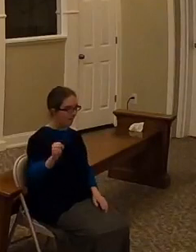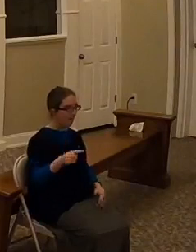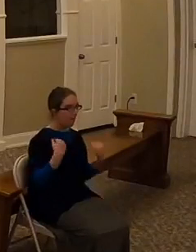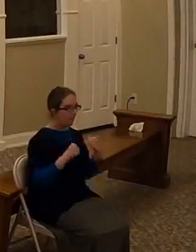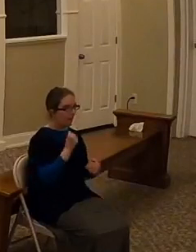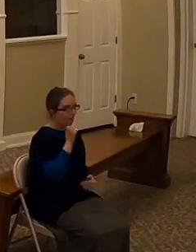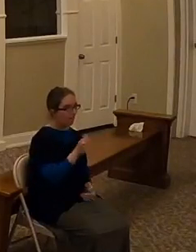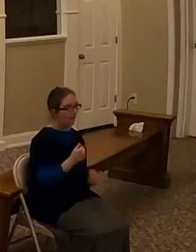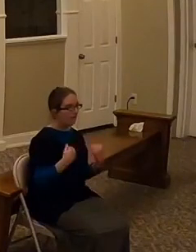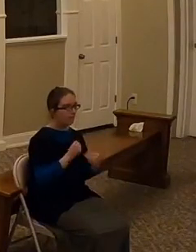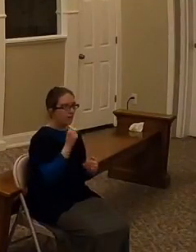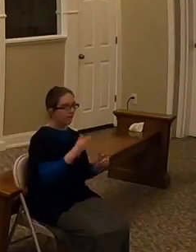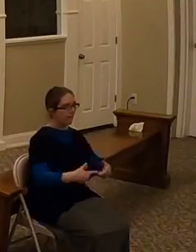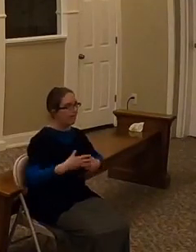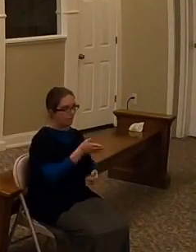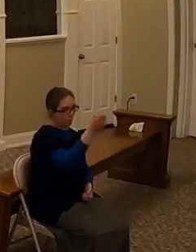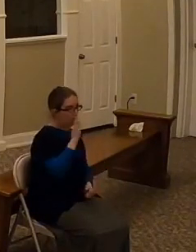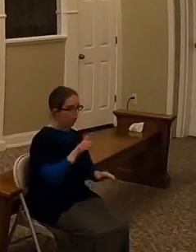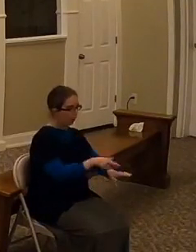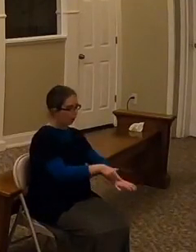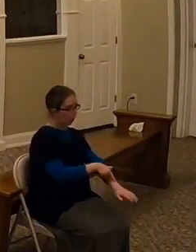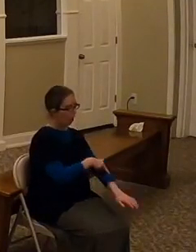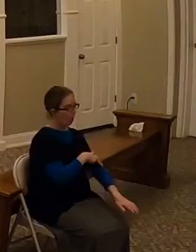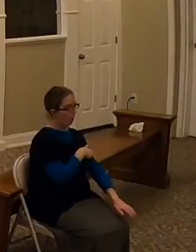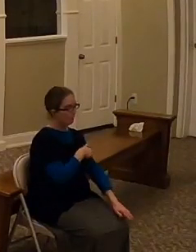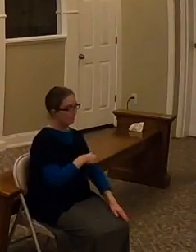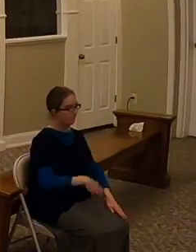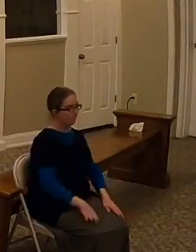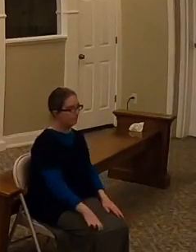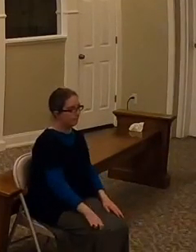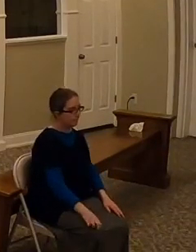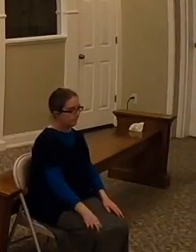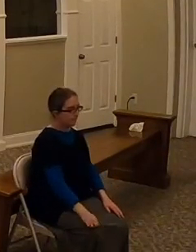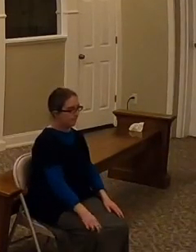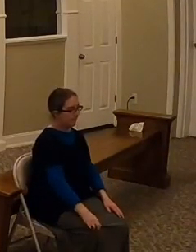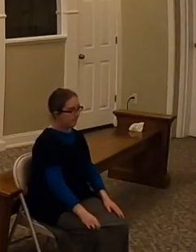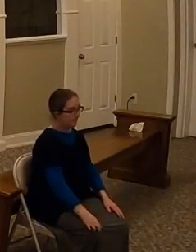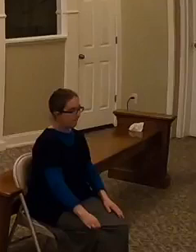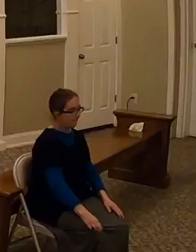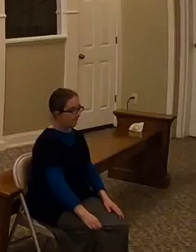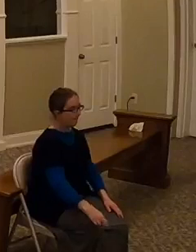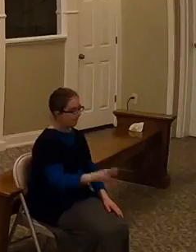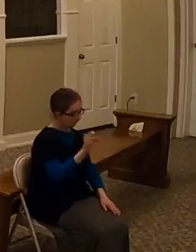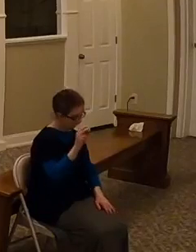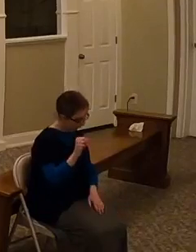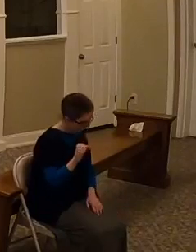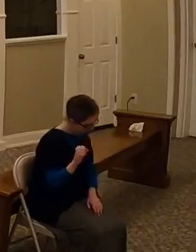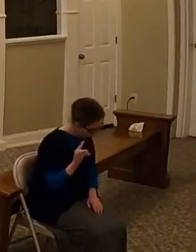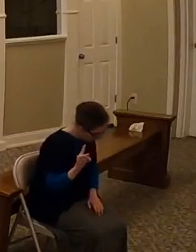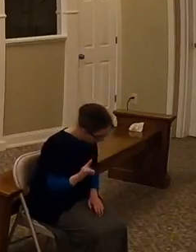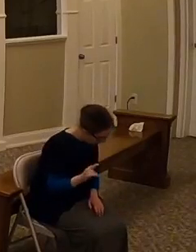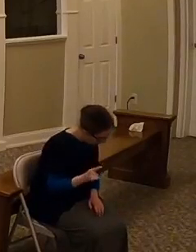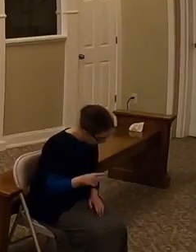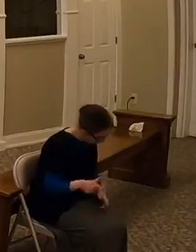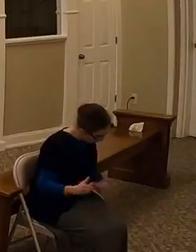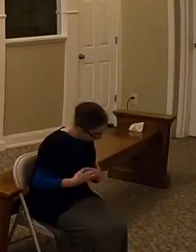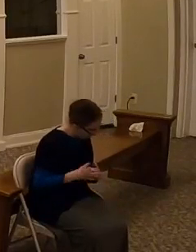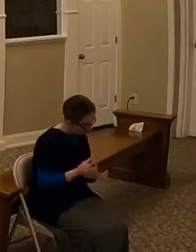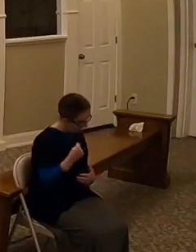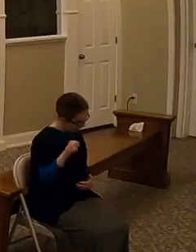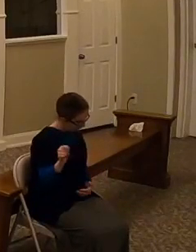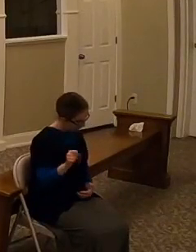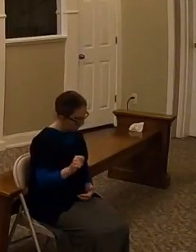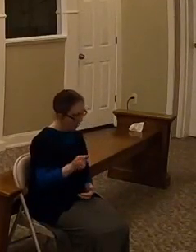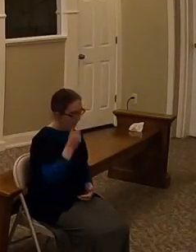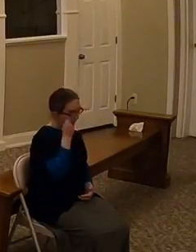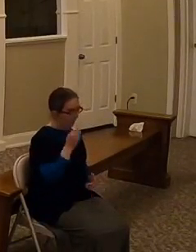you haven't, you probably haven't lived for God very long. Amen. All right. Romans 8 says, if you live after the flesh, you shall die. But